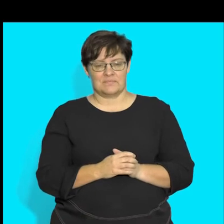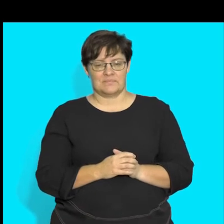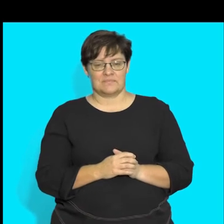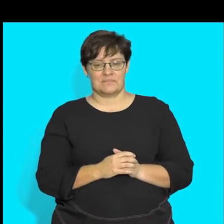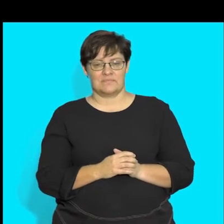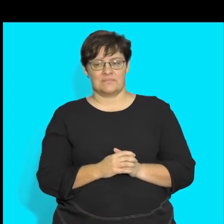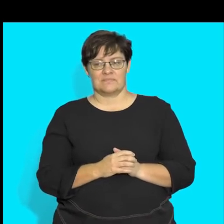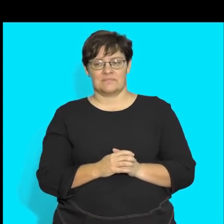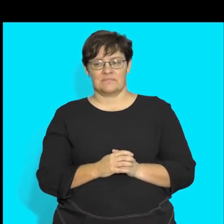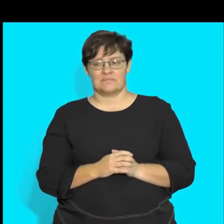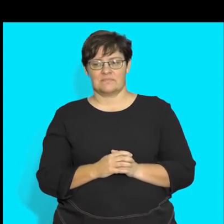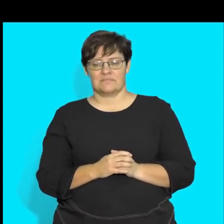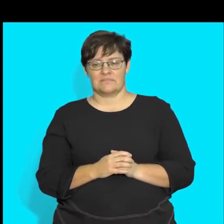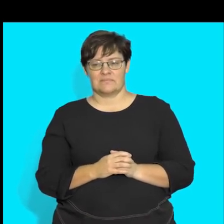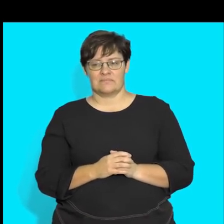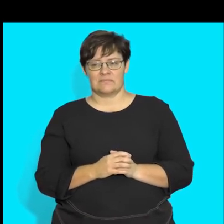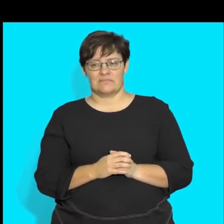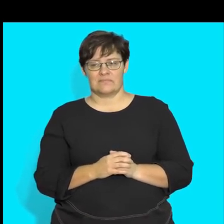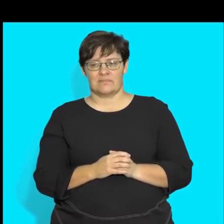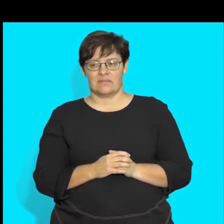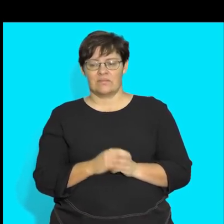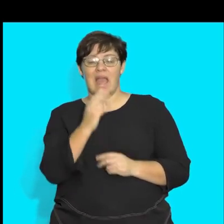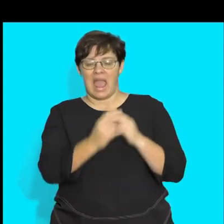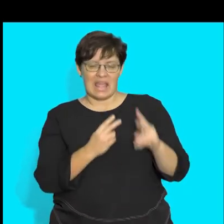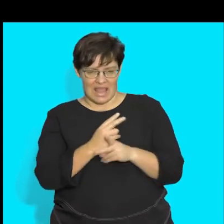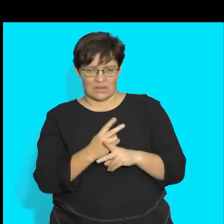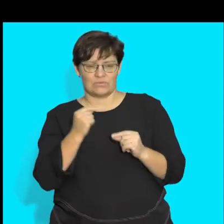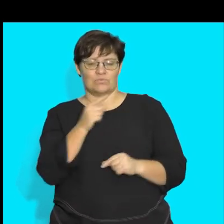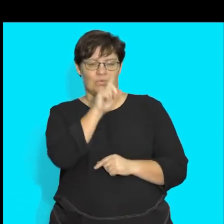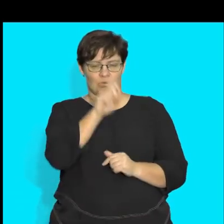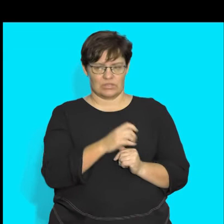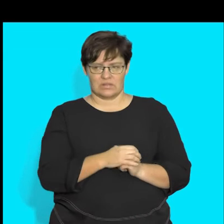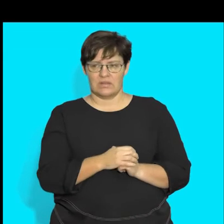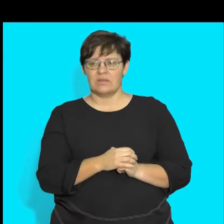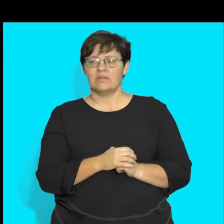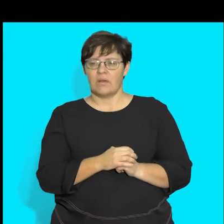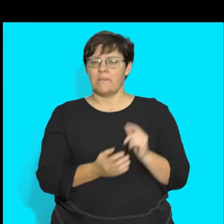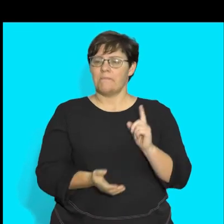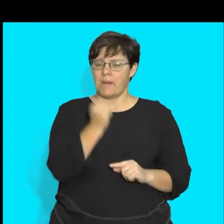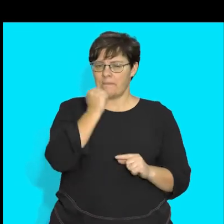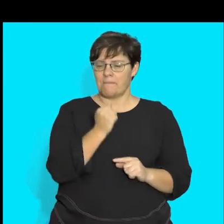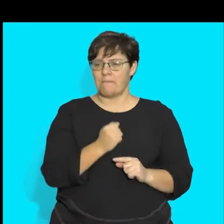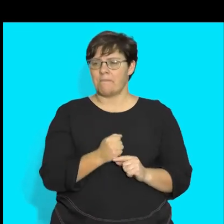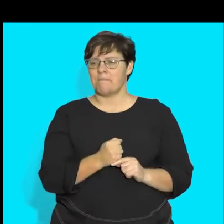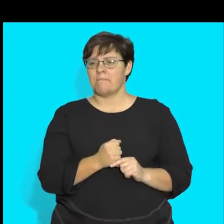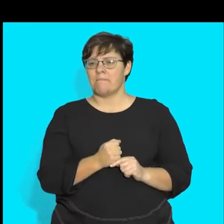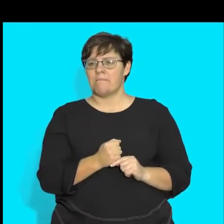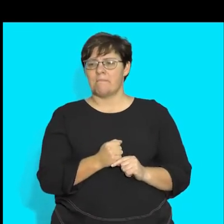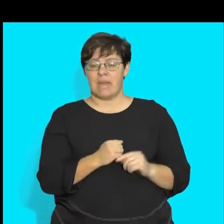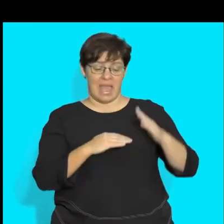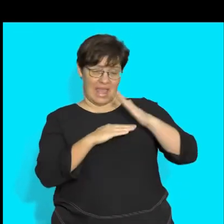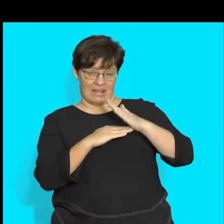so I'm going to do this question again. This is determine the angle of inclination. Now they want us to find the